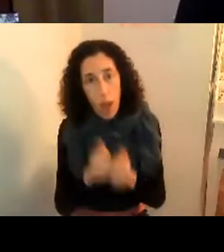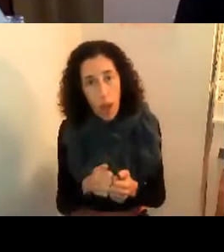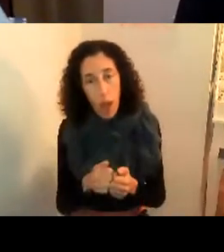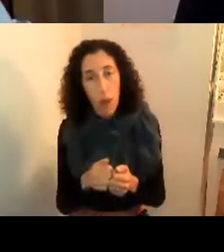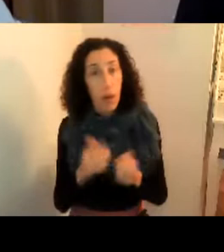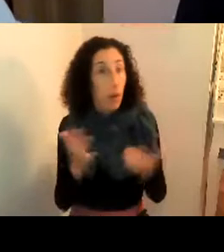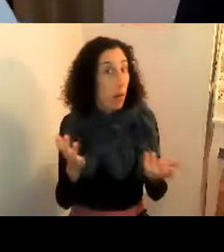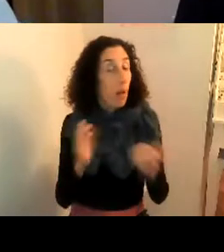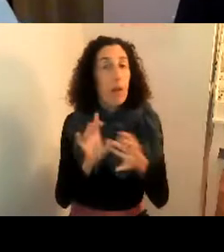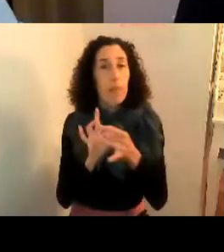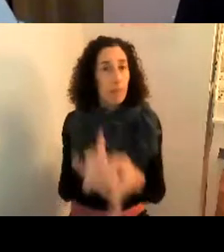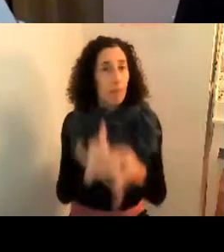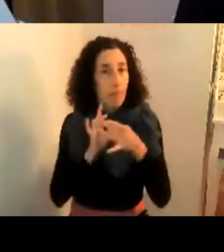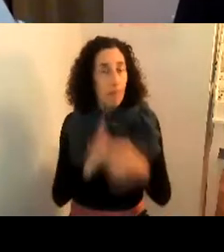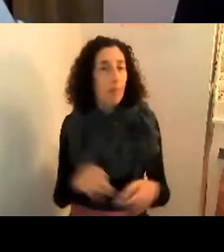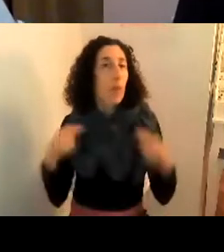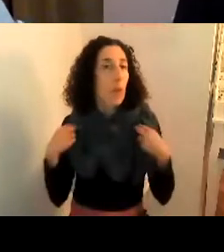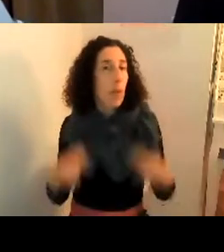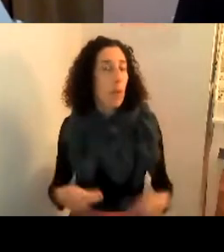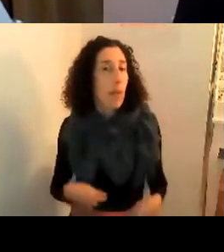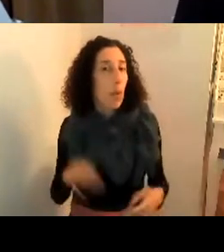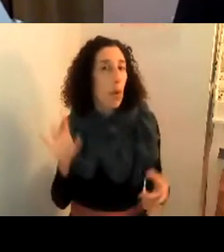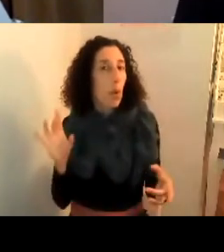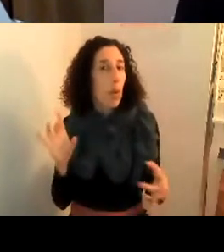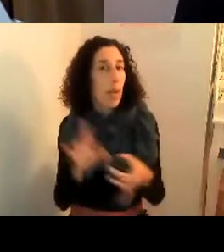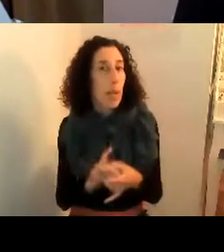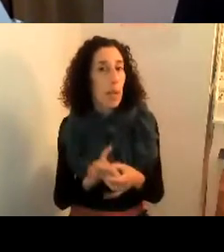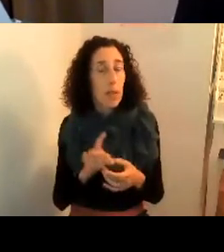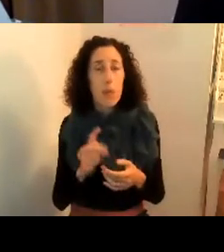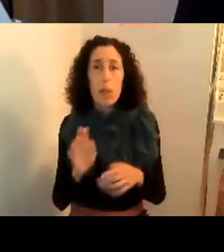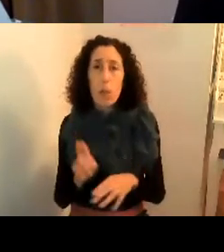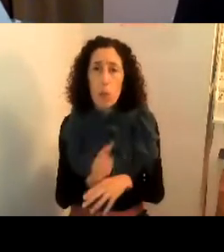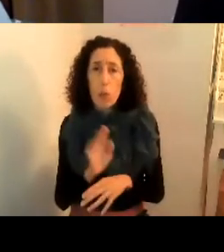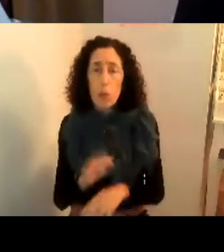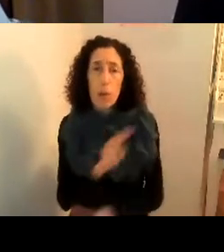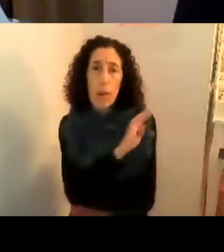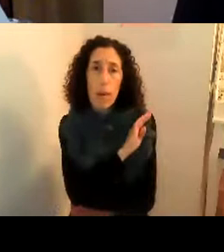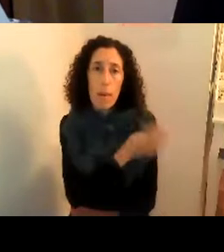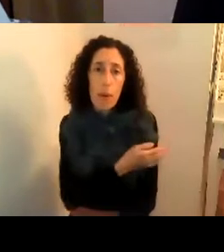it's you are in a position of power, so you have to embrace that, and you have to take that